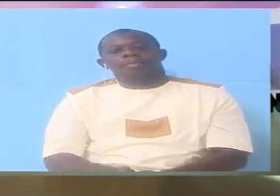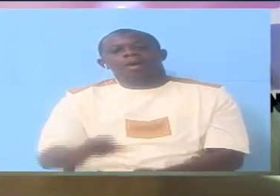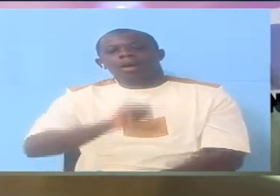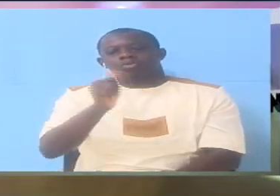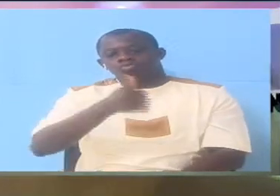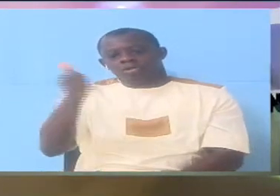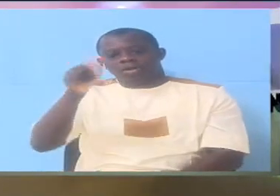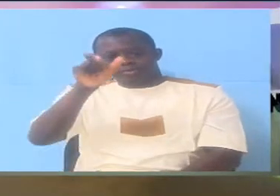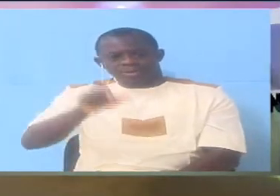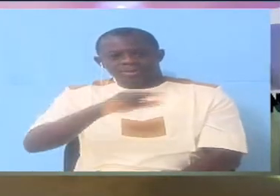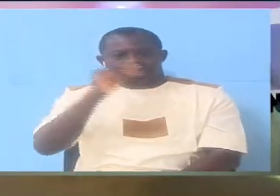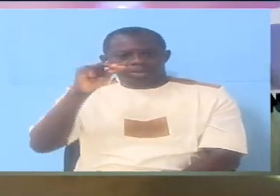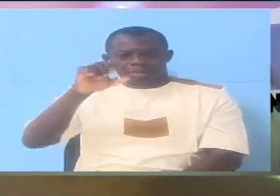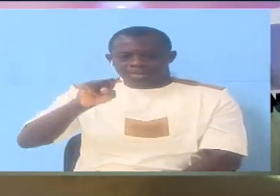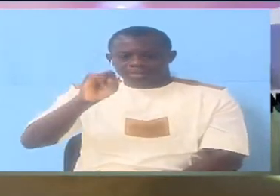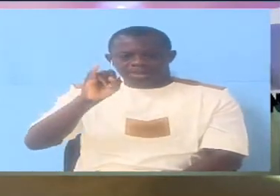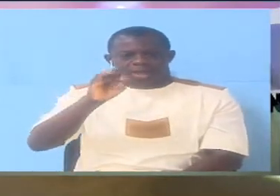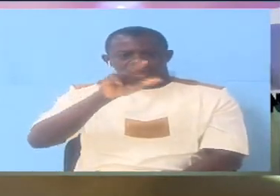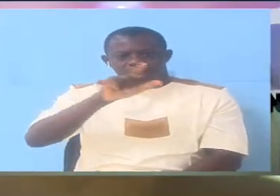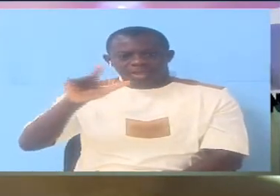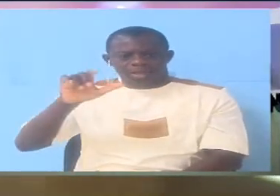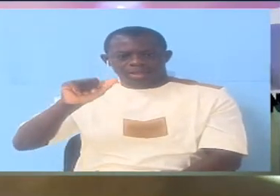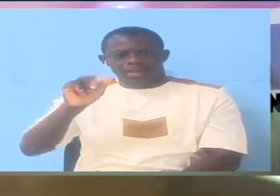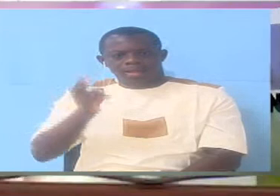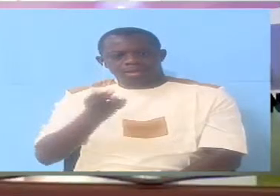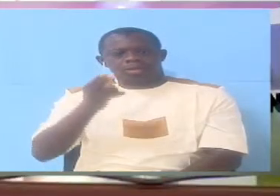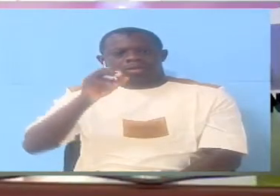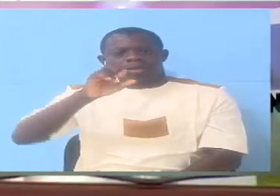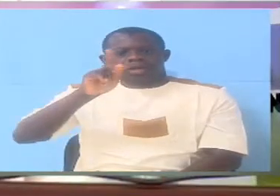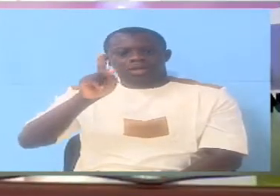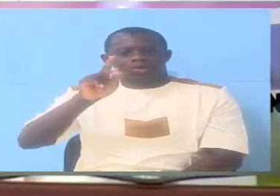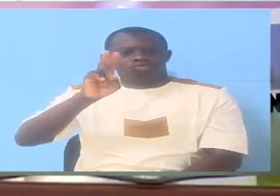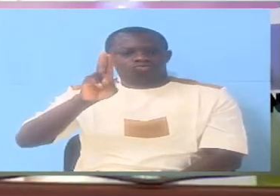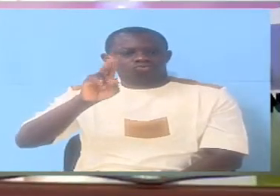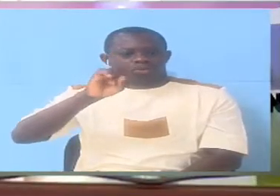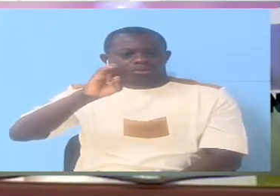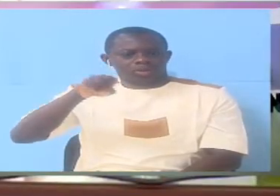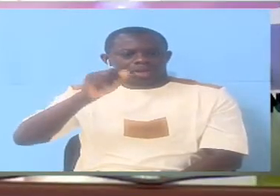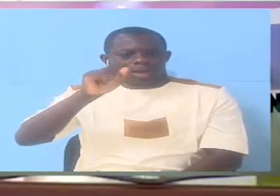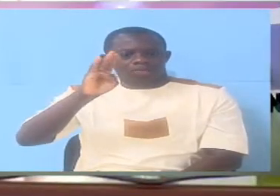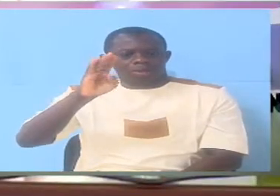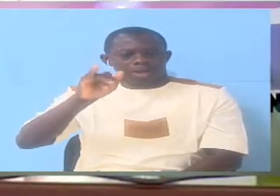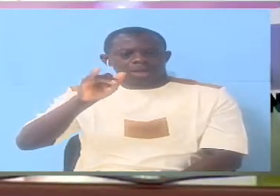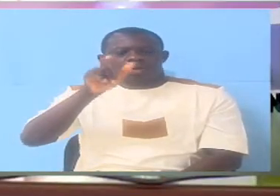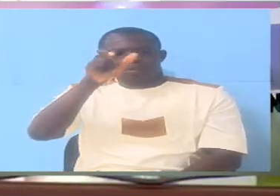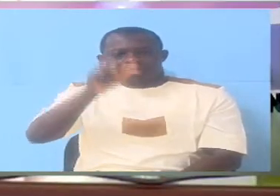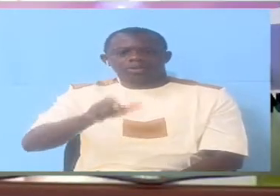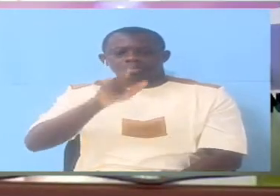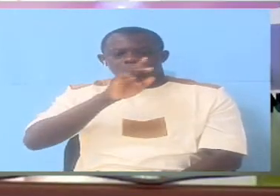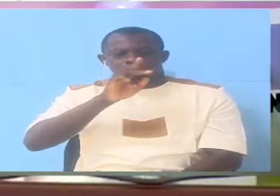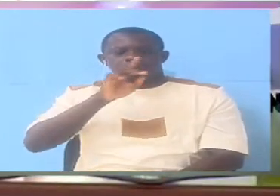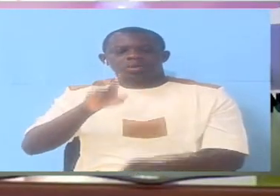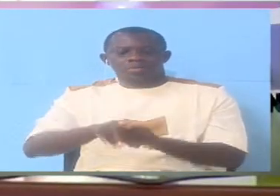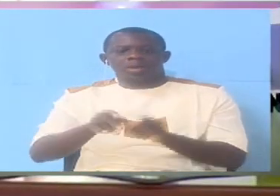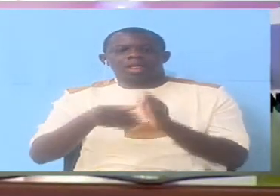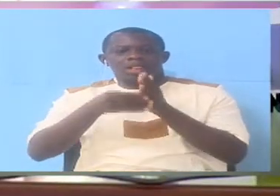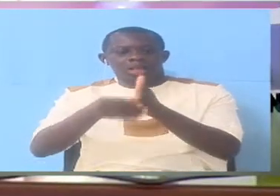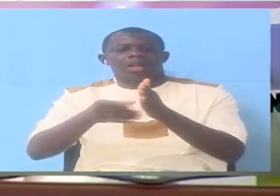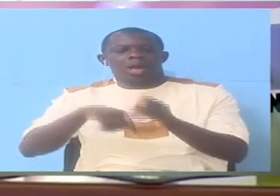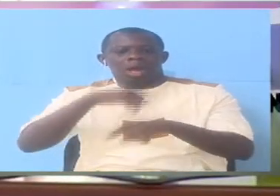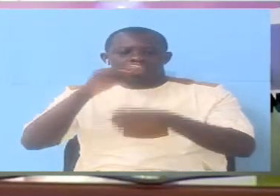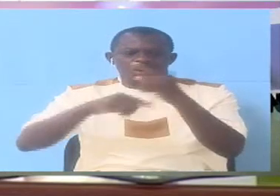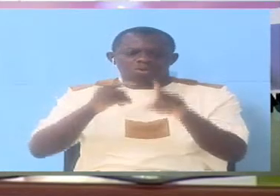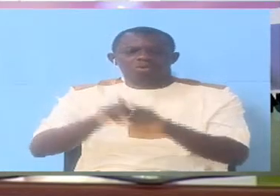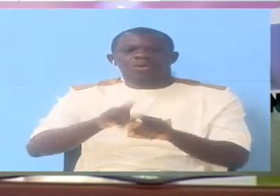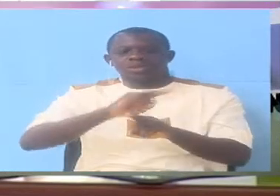Sila Kujabi was officer commanding Naval Command. Lieutenant Sila Kujabi nag moom mooy ki nga xam ne moom moo jiite woon ñi